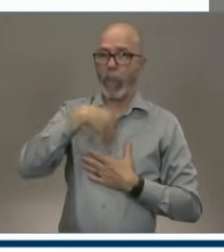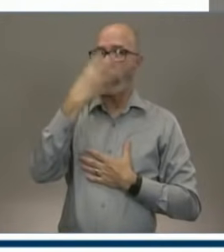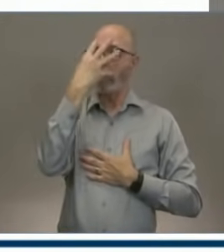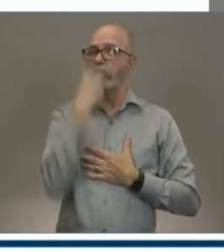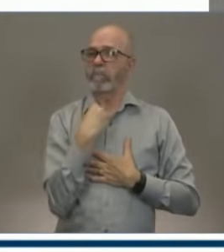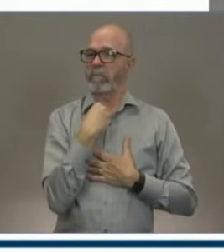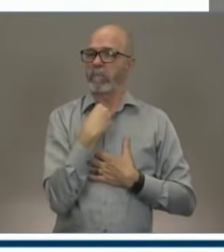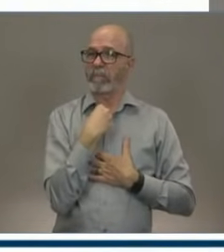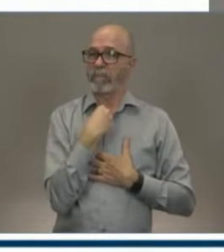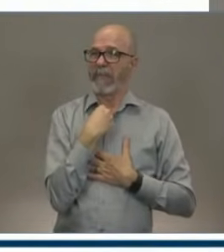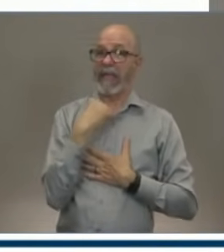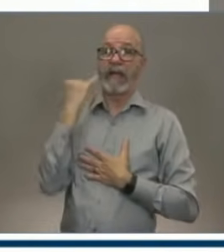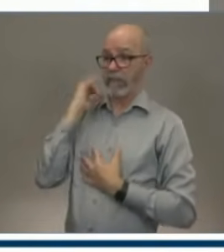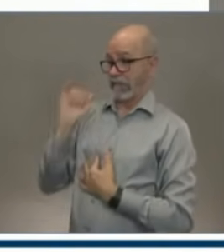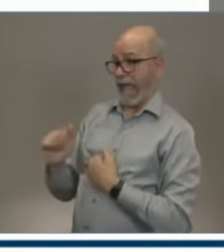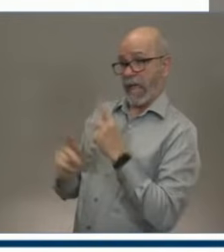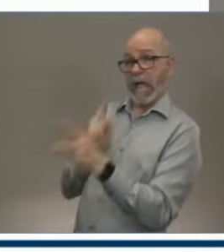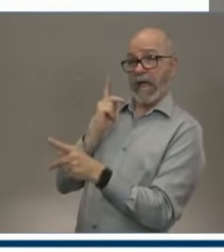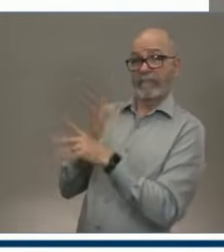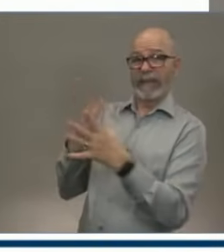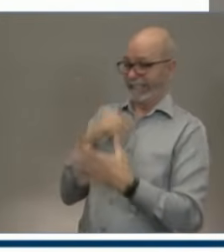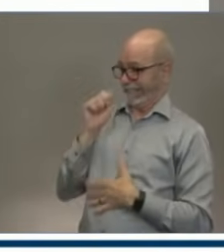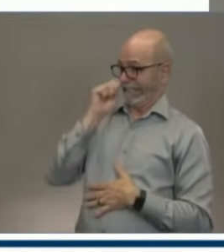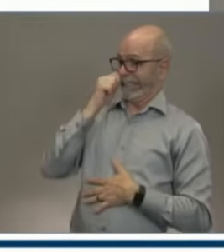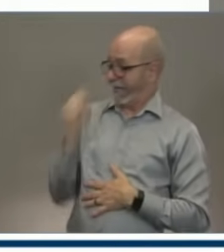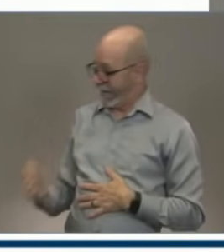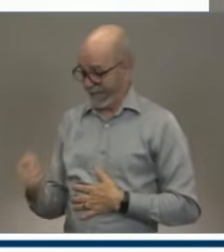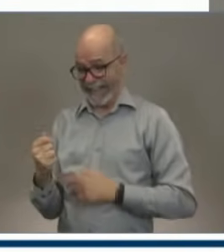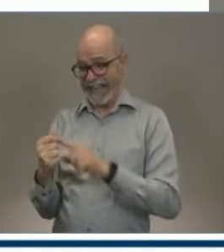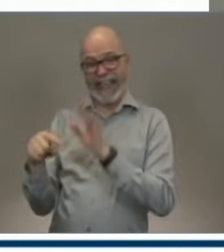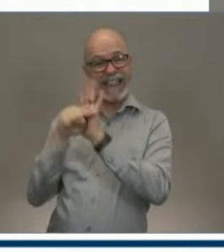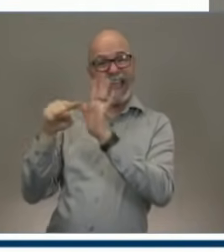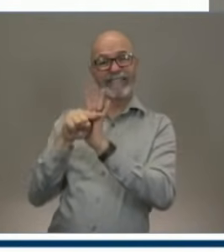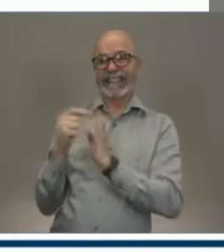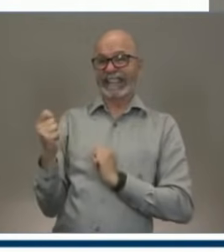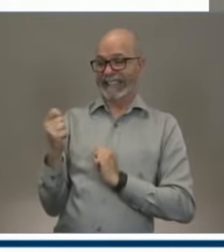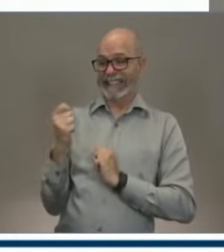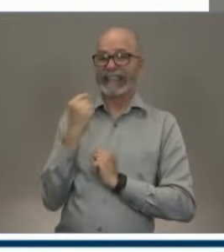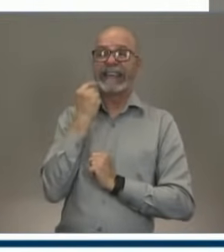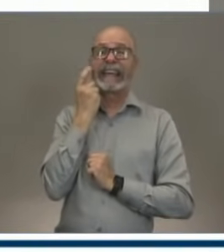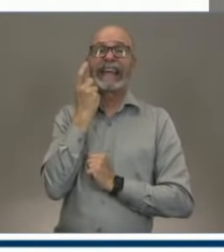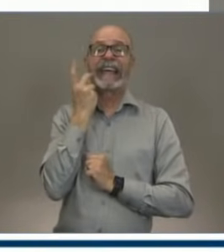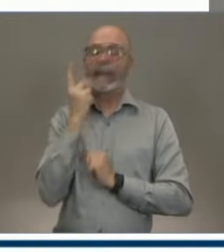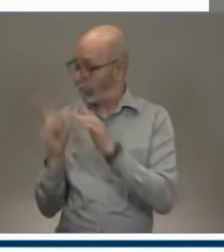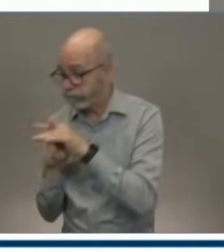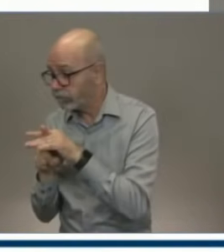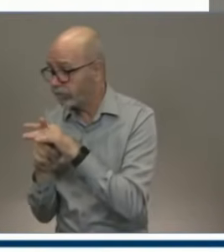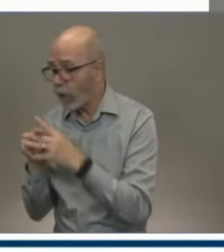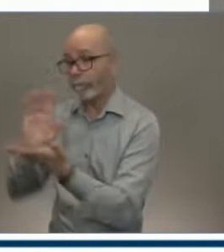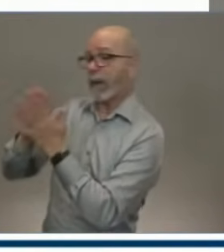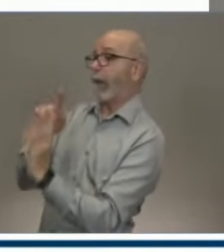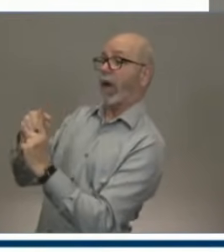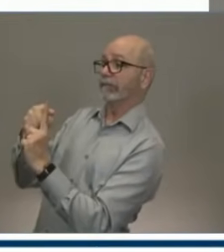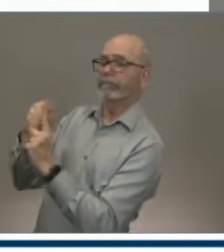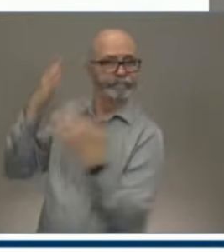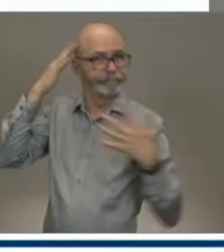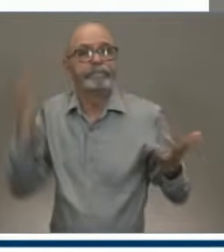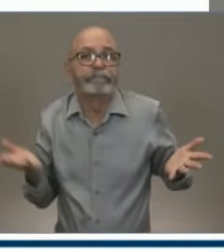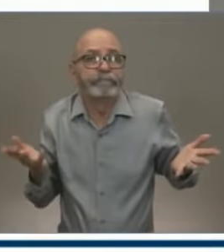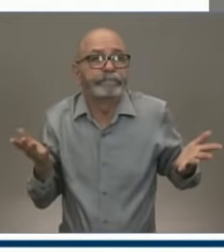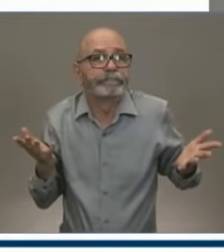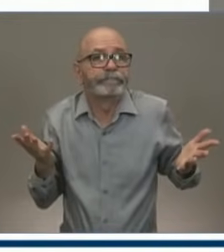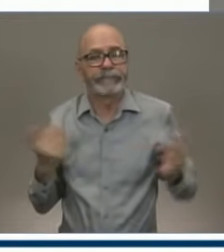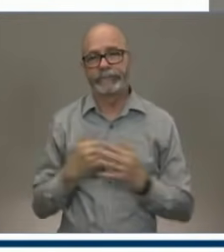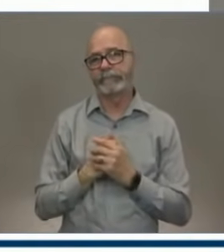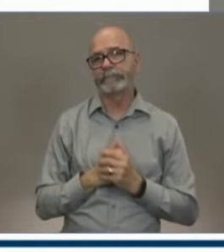time, and the risk of them becoming positive in the next few days is less, but it's not a guarantee. So testing the